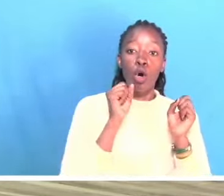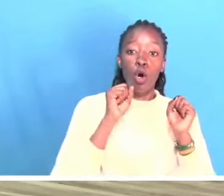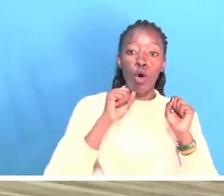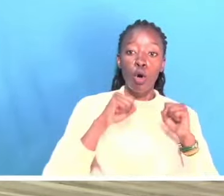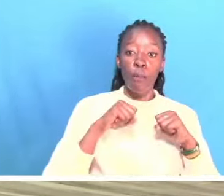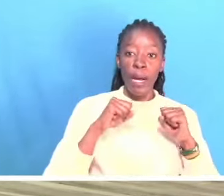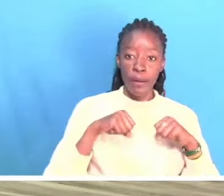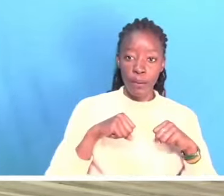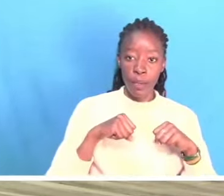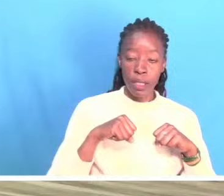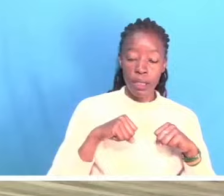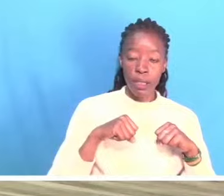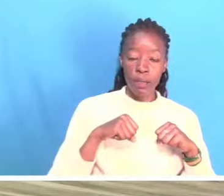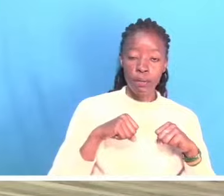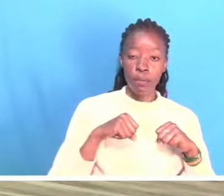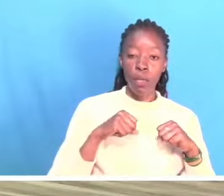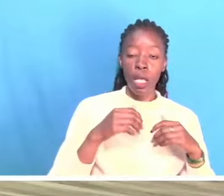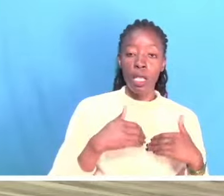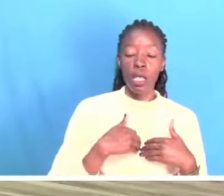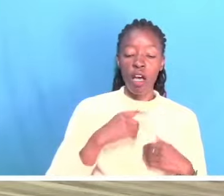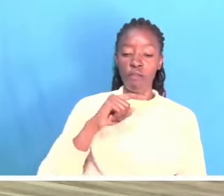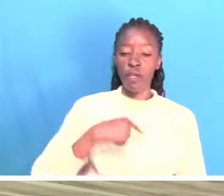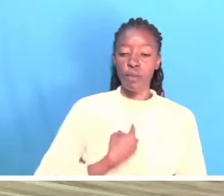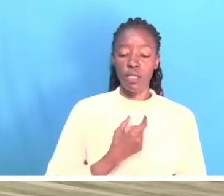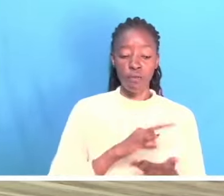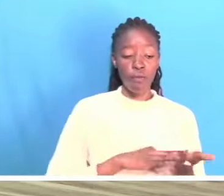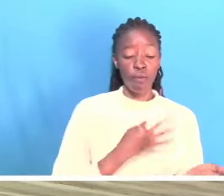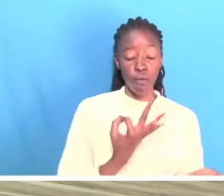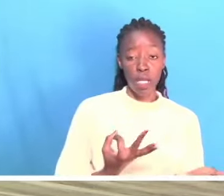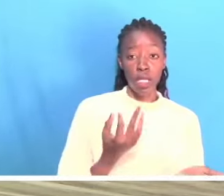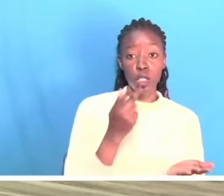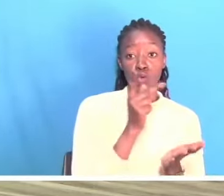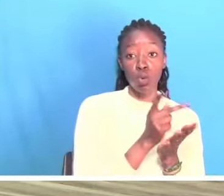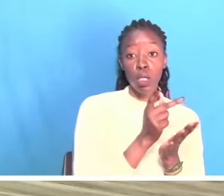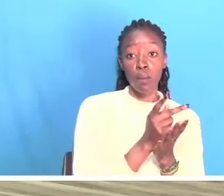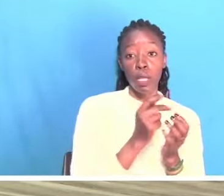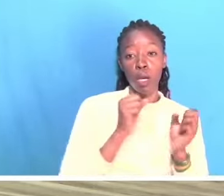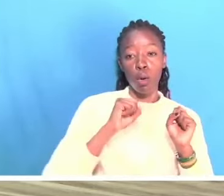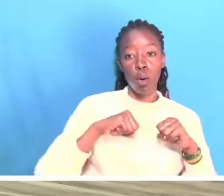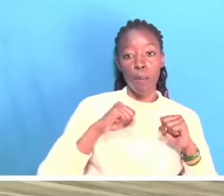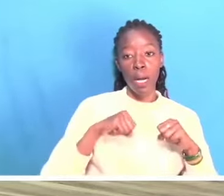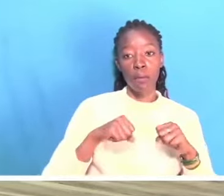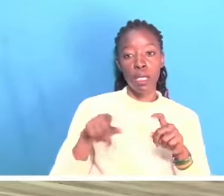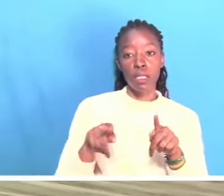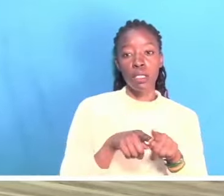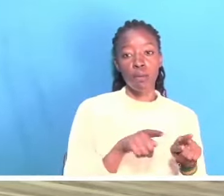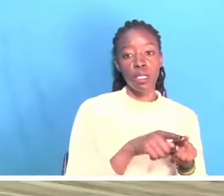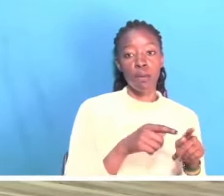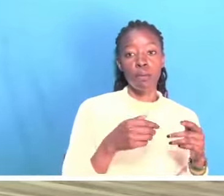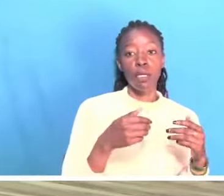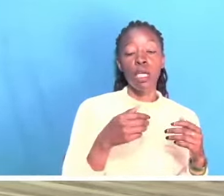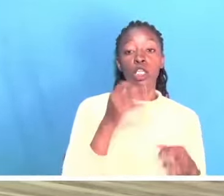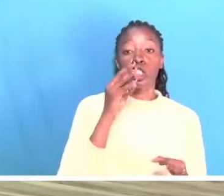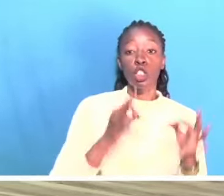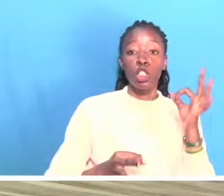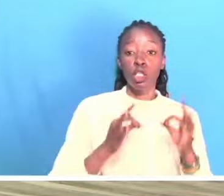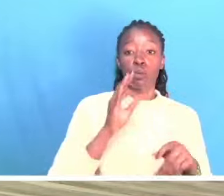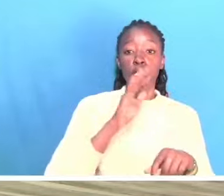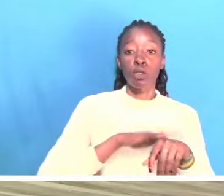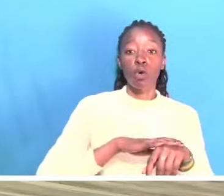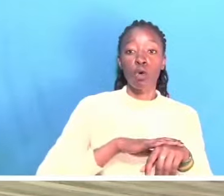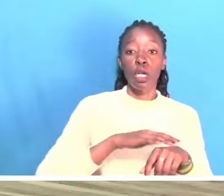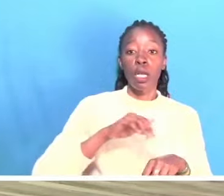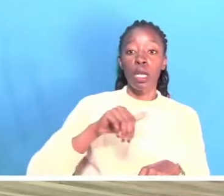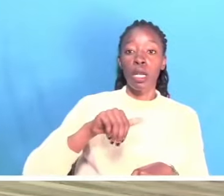themselves, they had themselves failed to keep it, and therefore, their judgment on others was